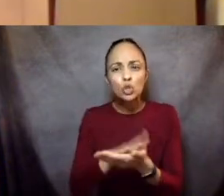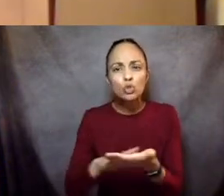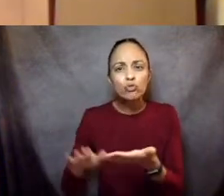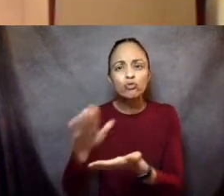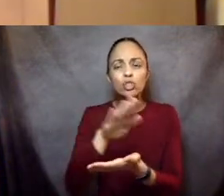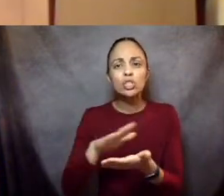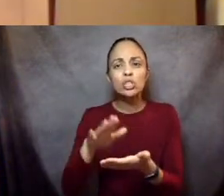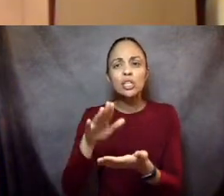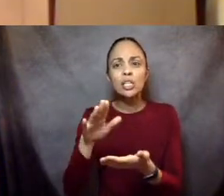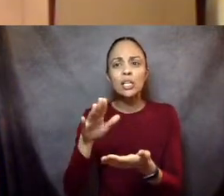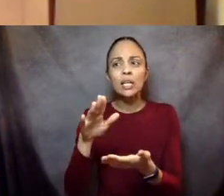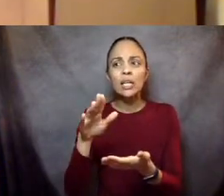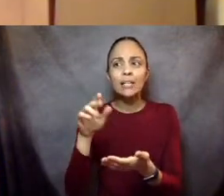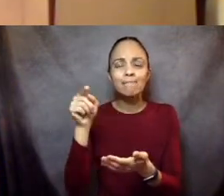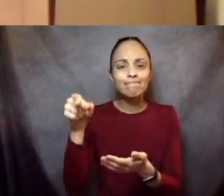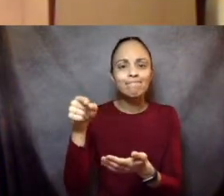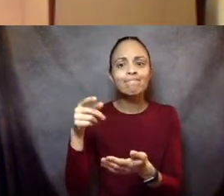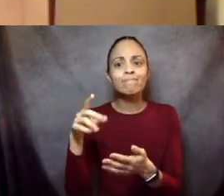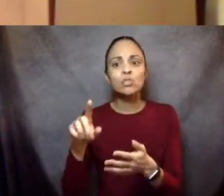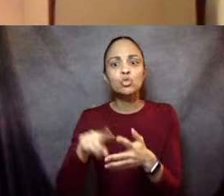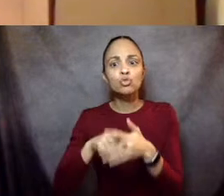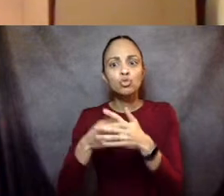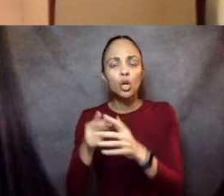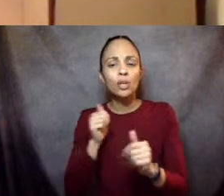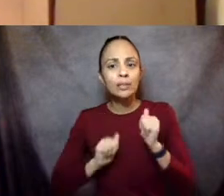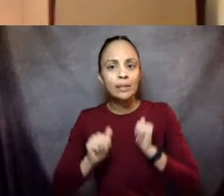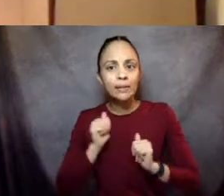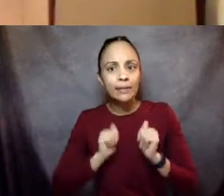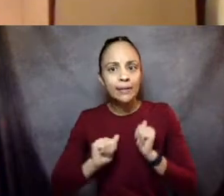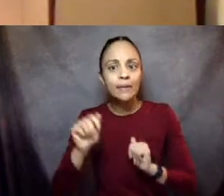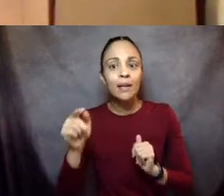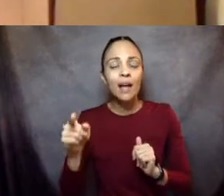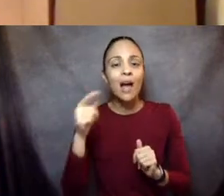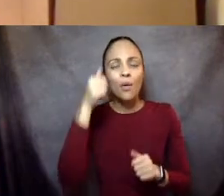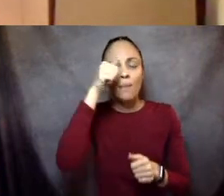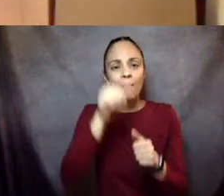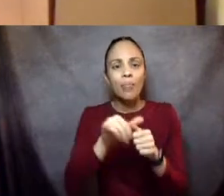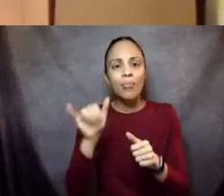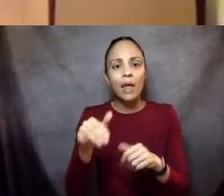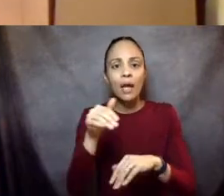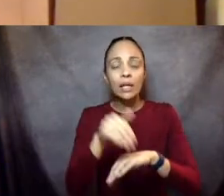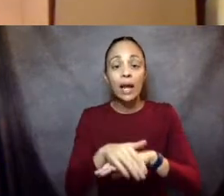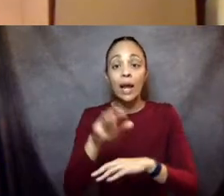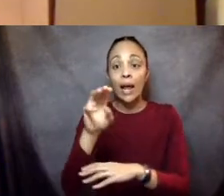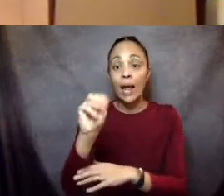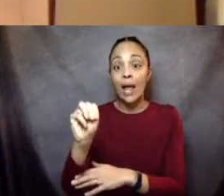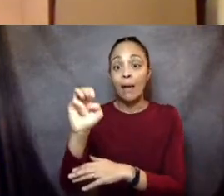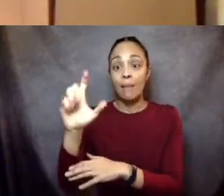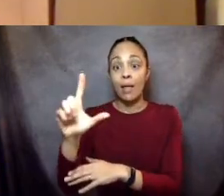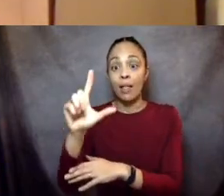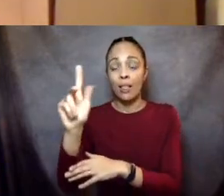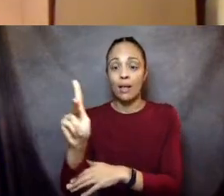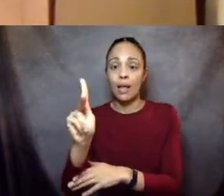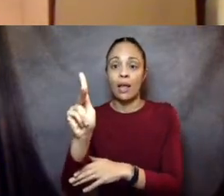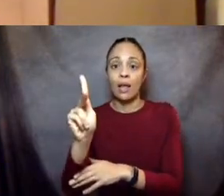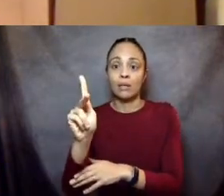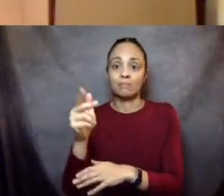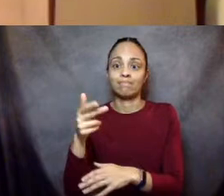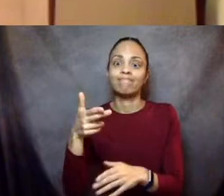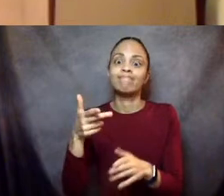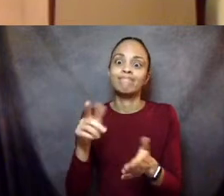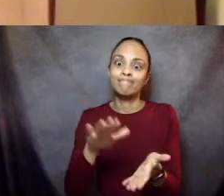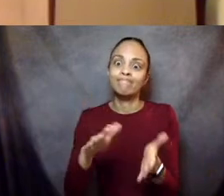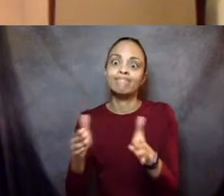same night that Martin Luther King was shot. And I remember thinking, we probably will not do